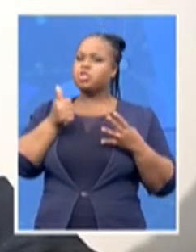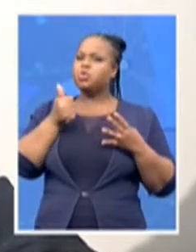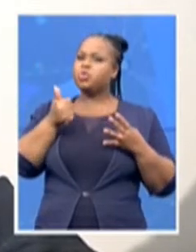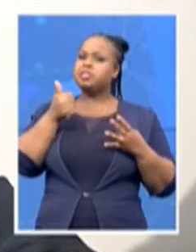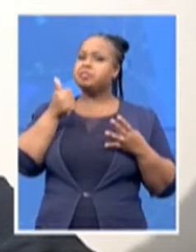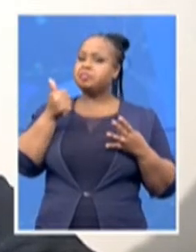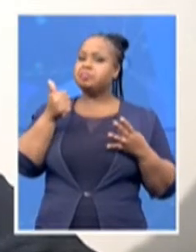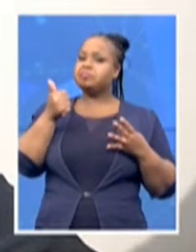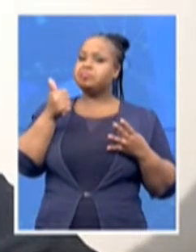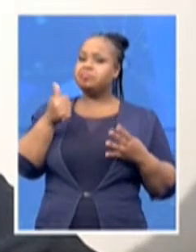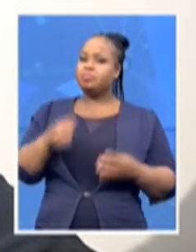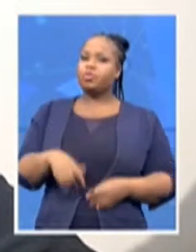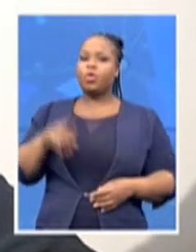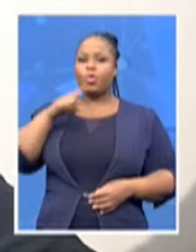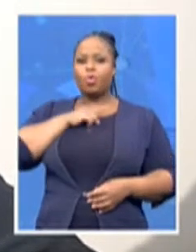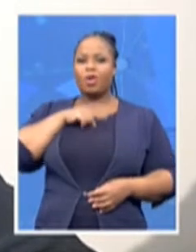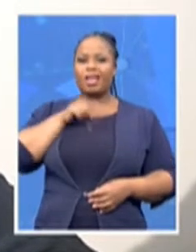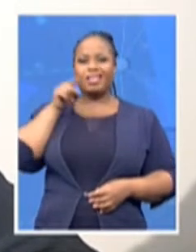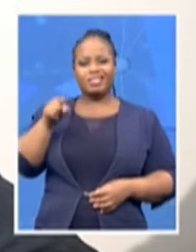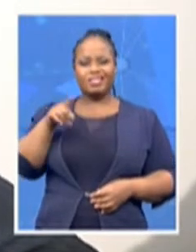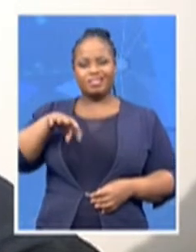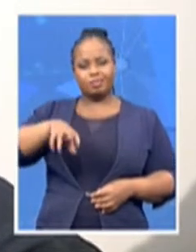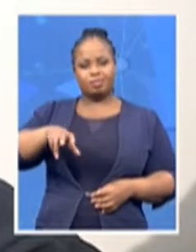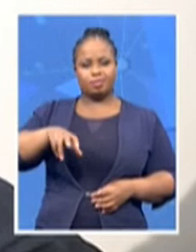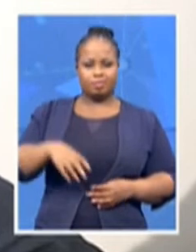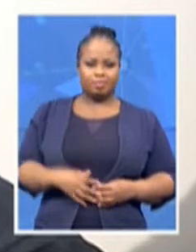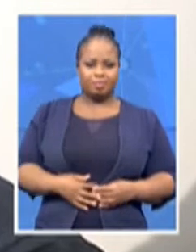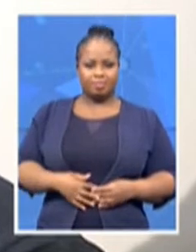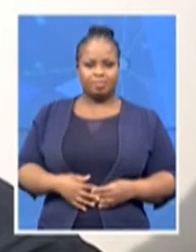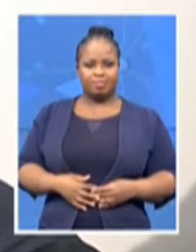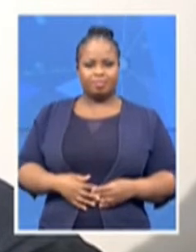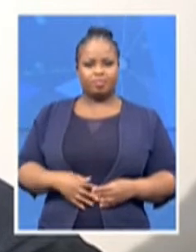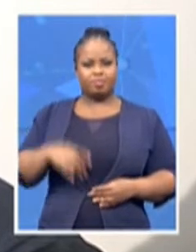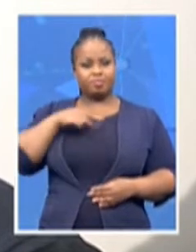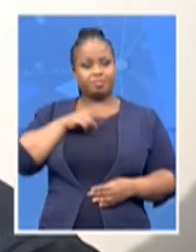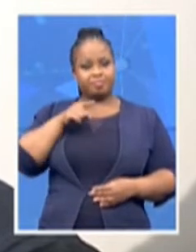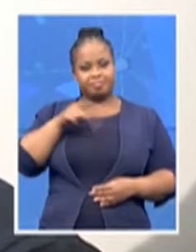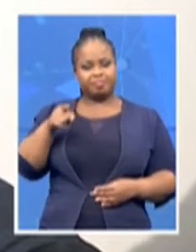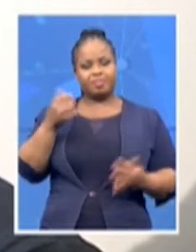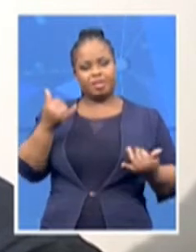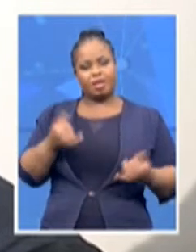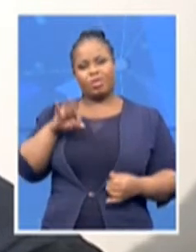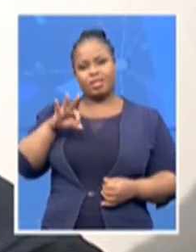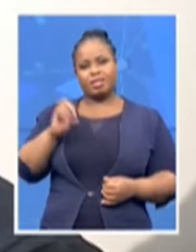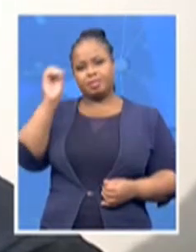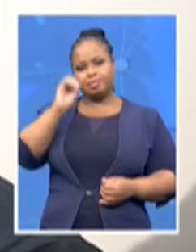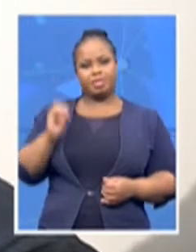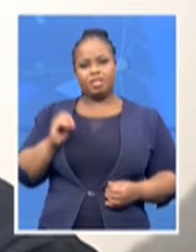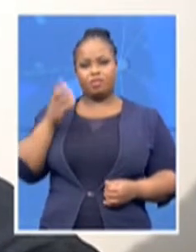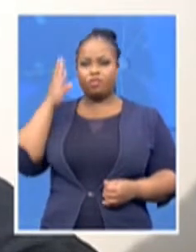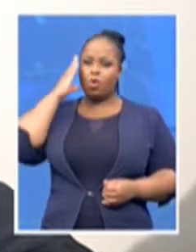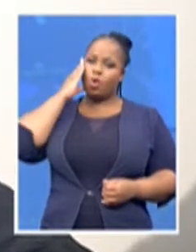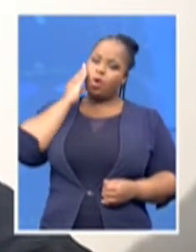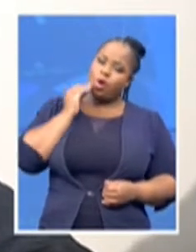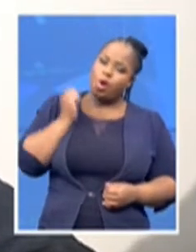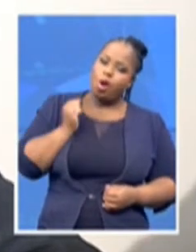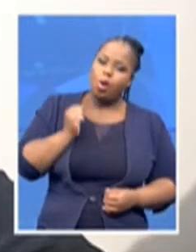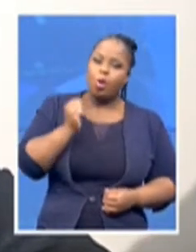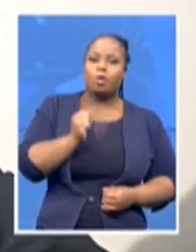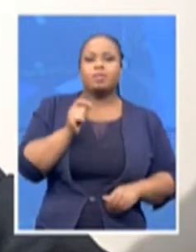as a province, you have covered 30% of your adult population. Mm. The average national, we're